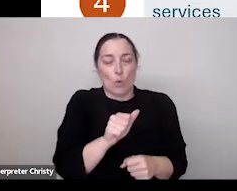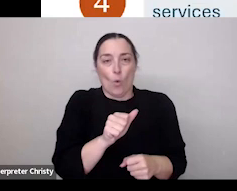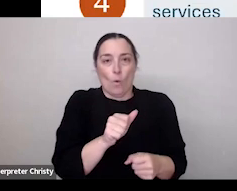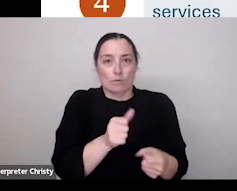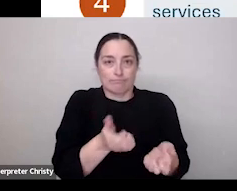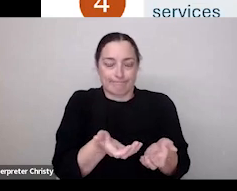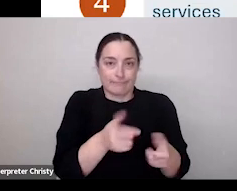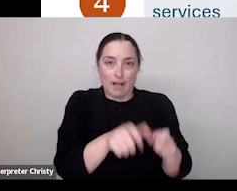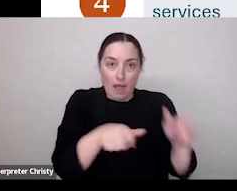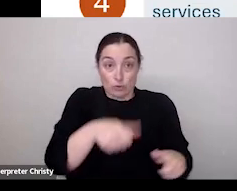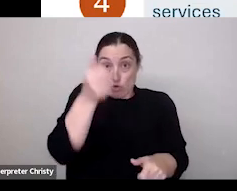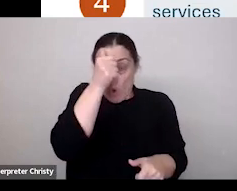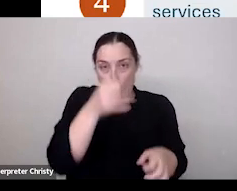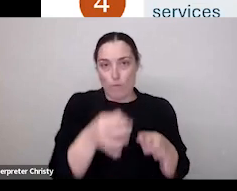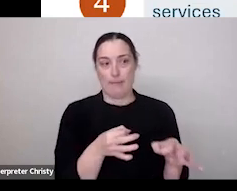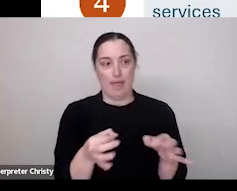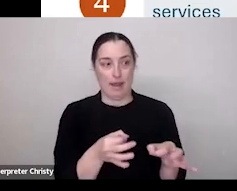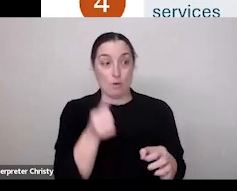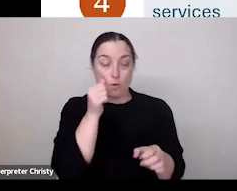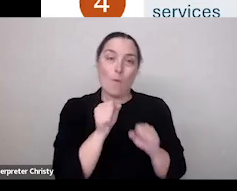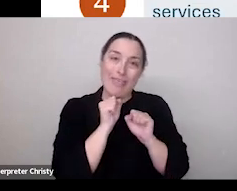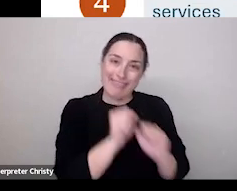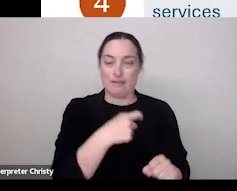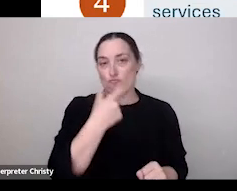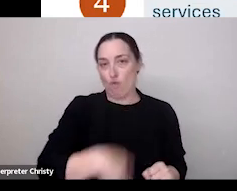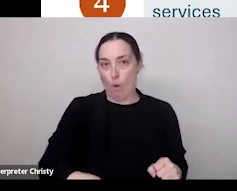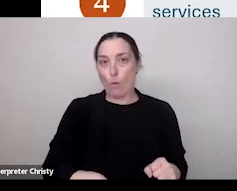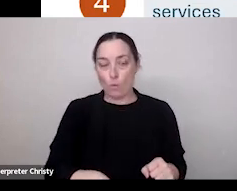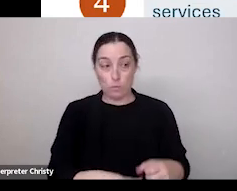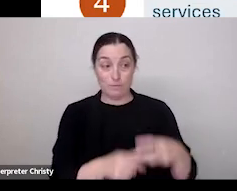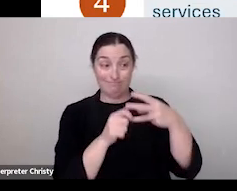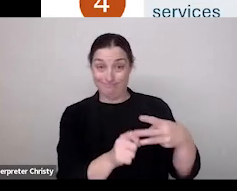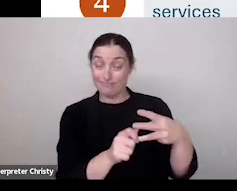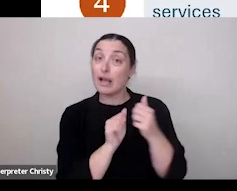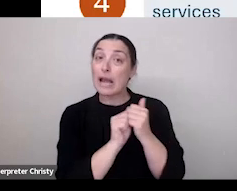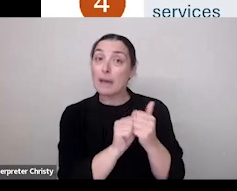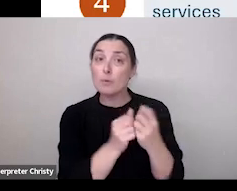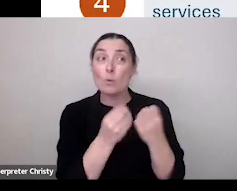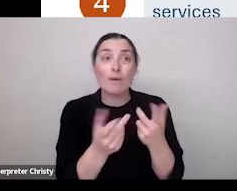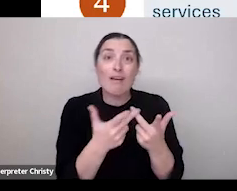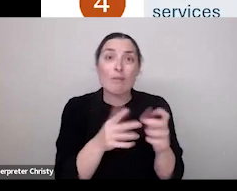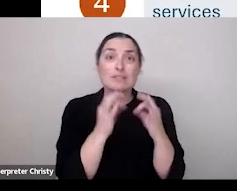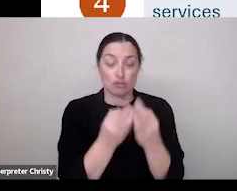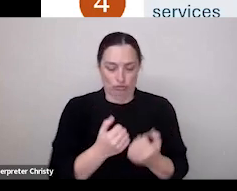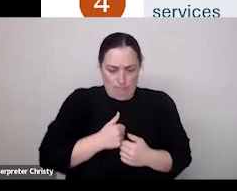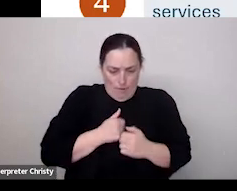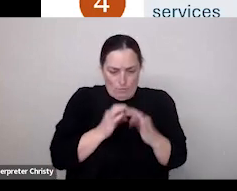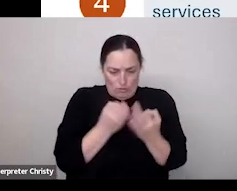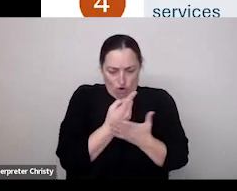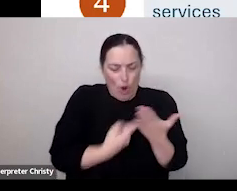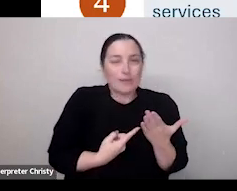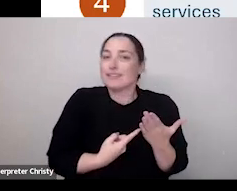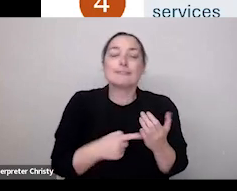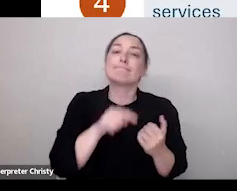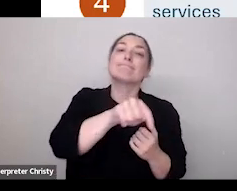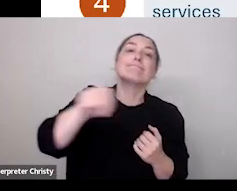well communicated, and they know what their roles are in that plan. Collaborate, extend outward beyond your organization and collaborate with